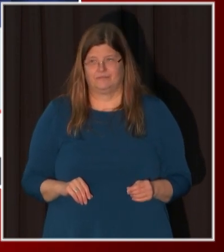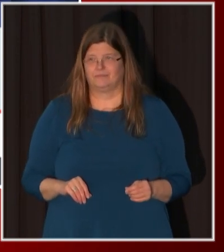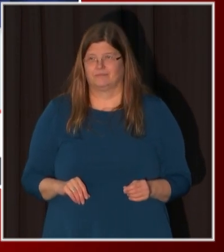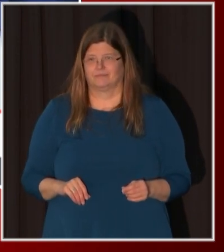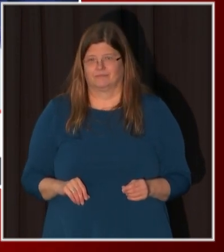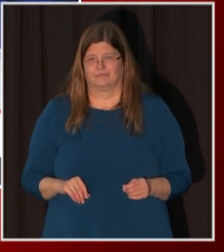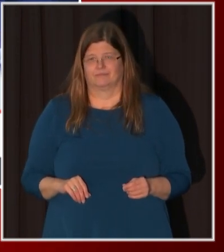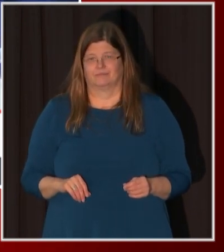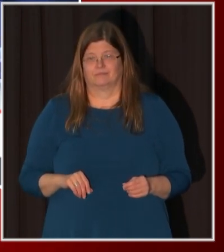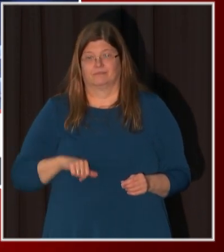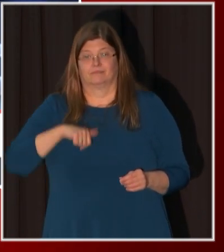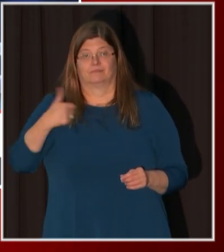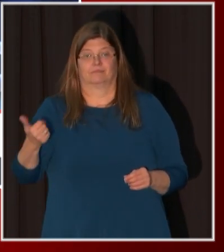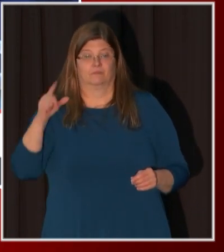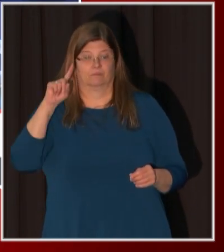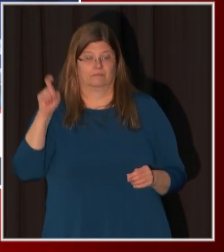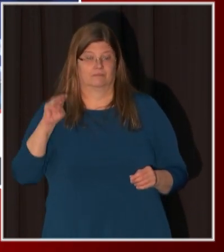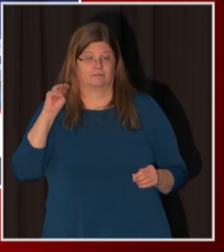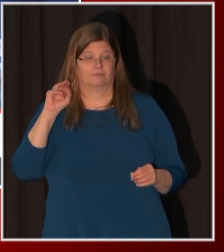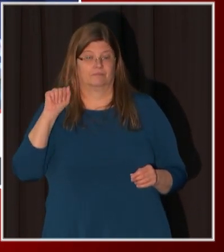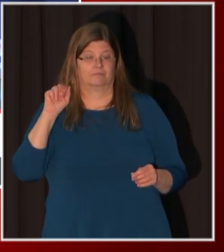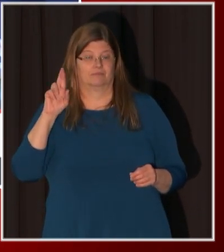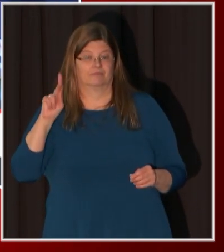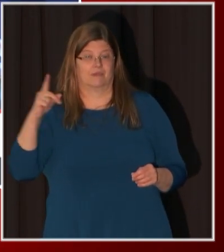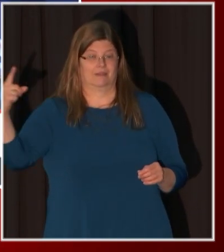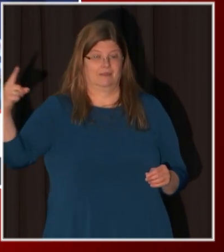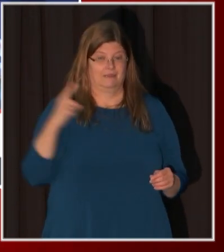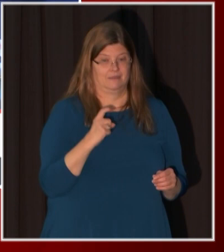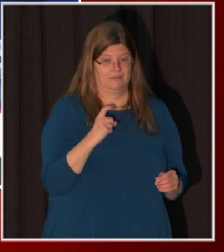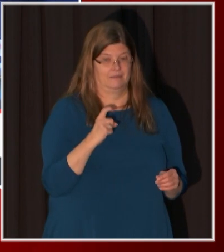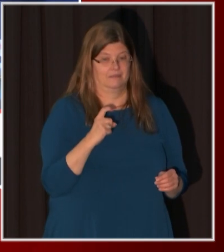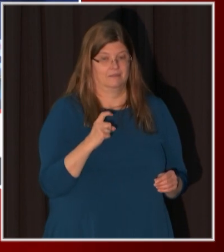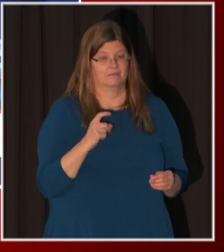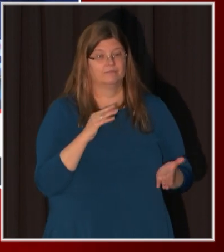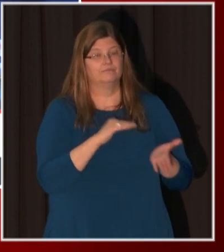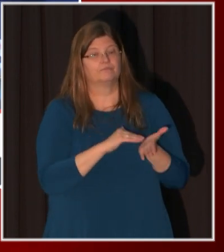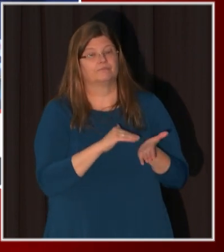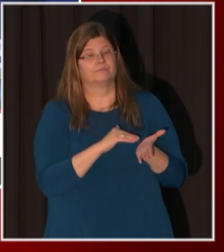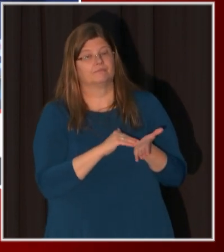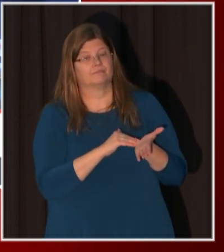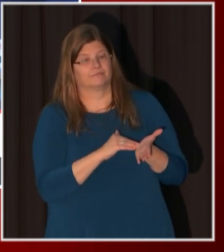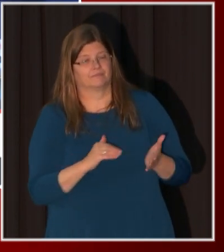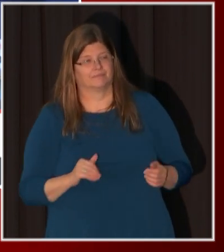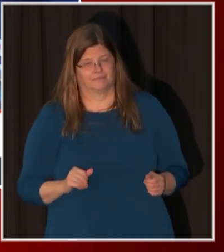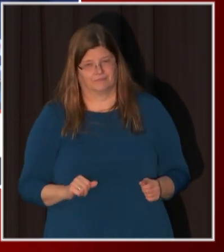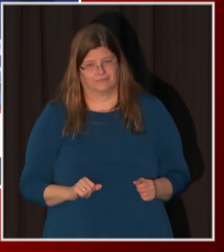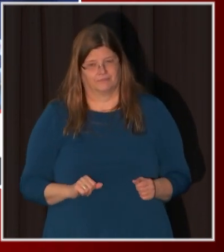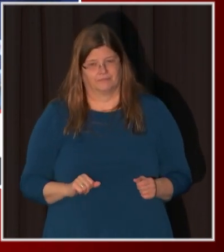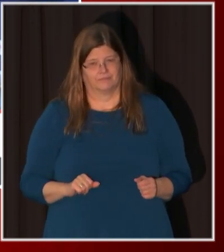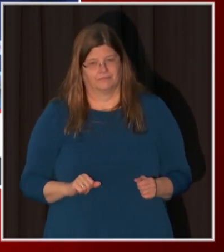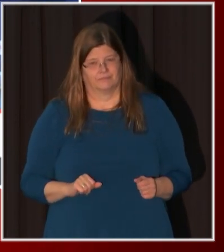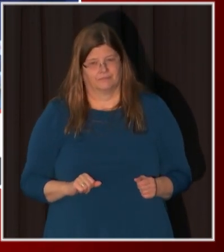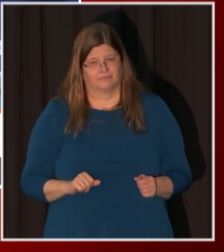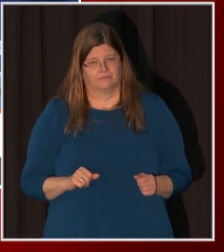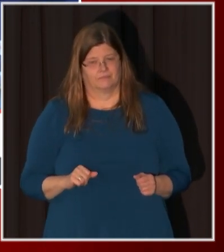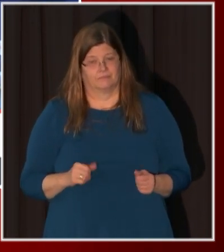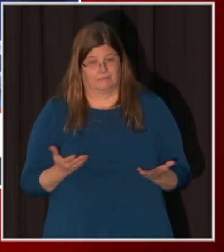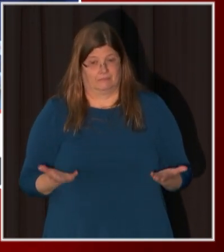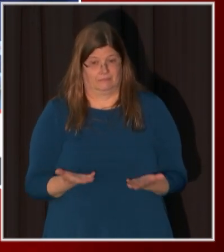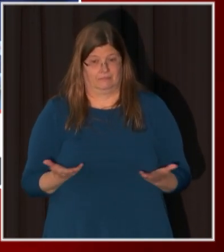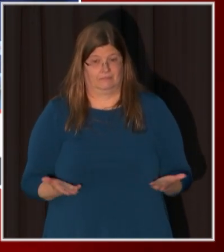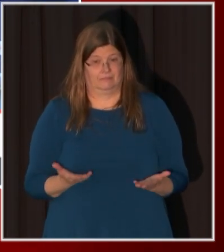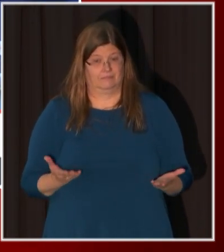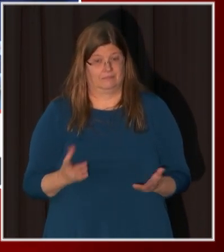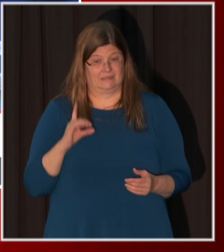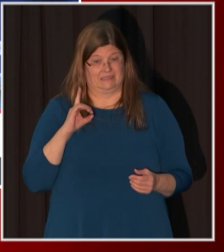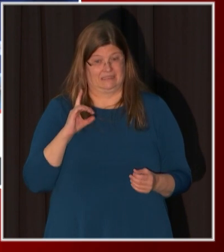Yes, Mark? A couple questions for Dr. Nesbitt. One, can you tell us how you define a COVID death in the district? I